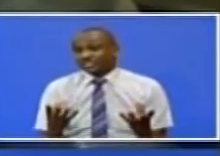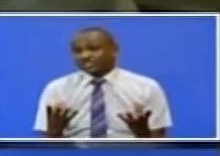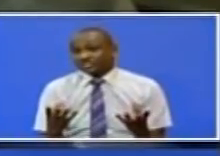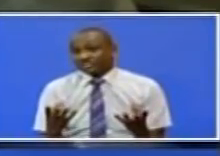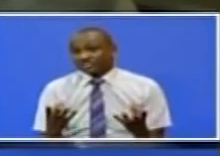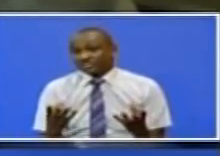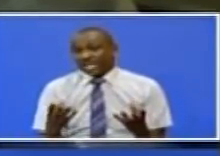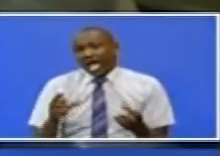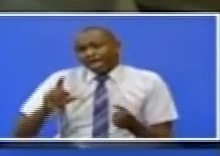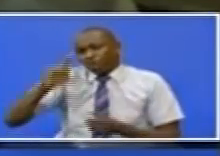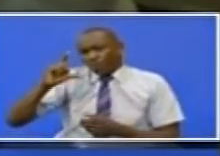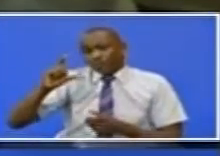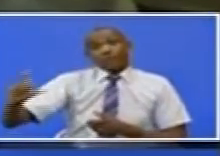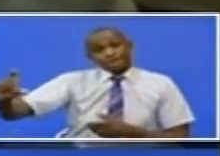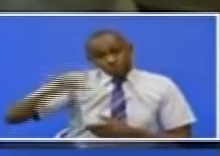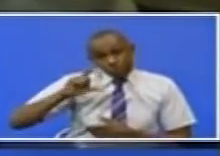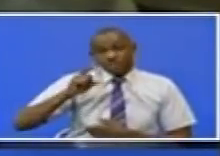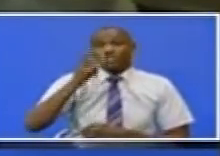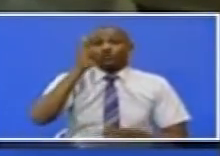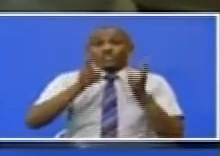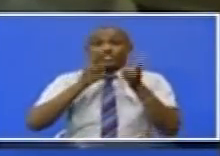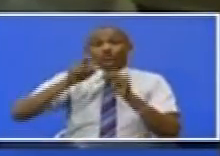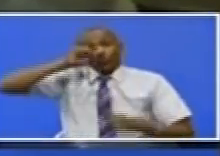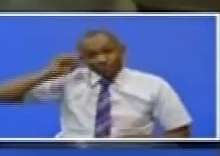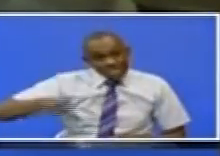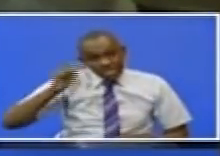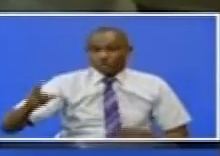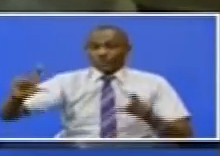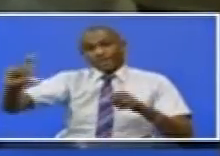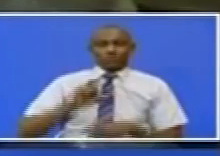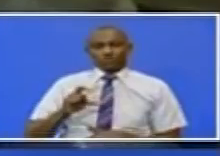to a lump sum of 22 million shillings.